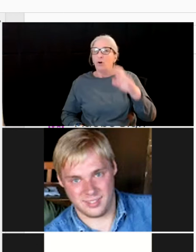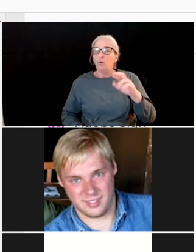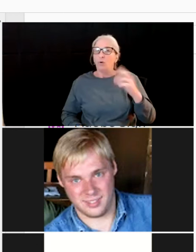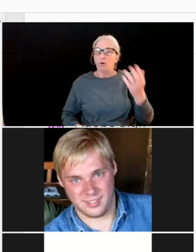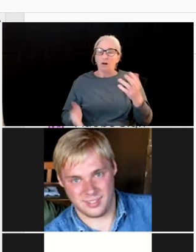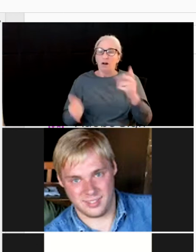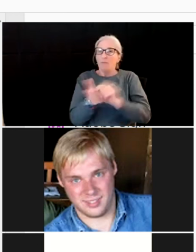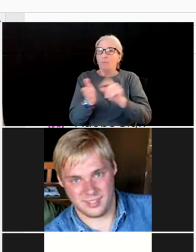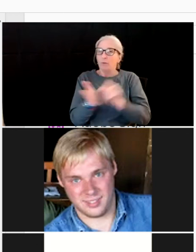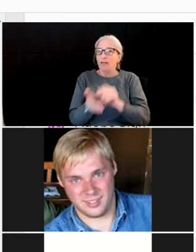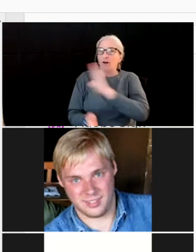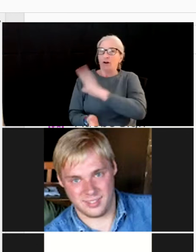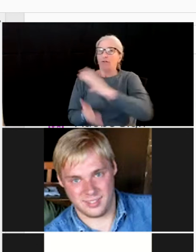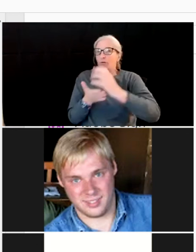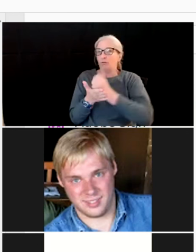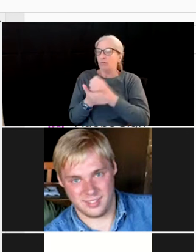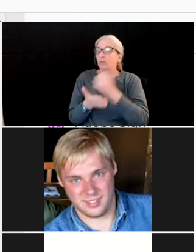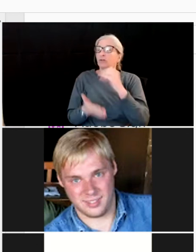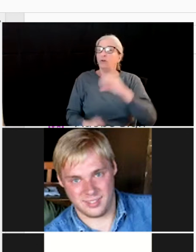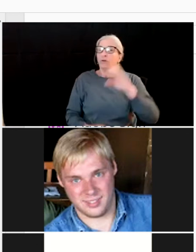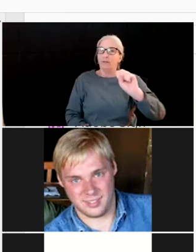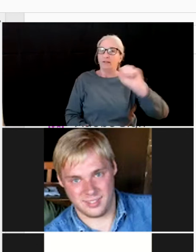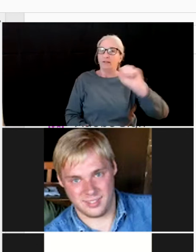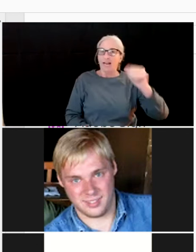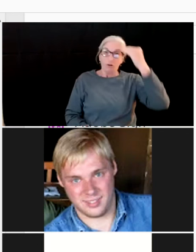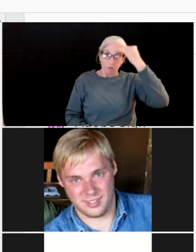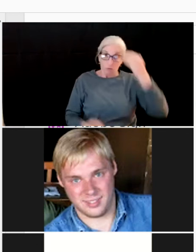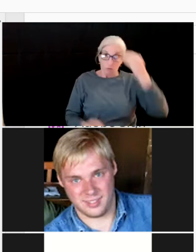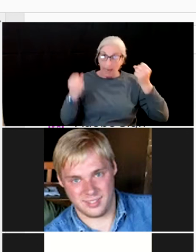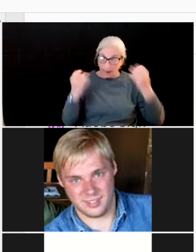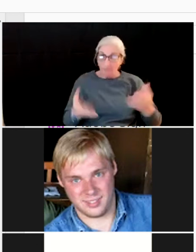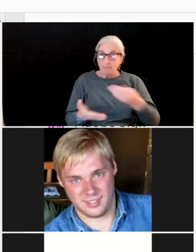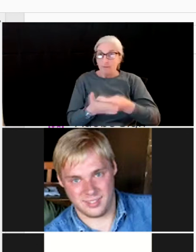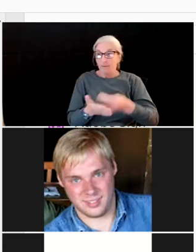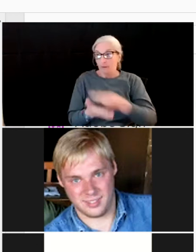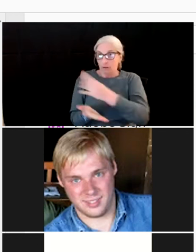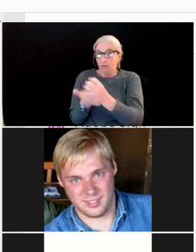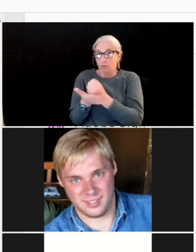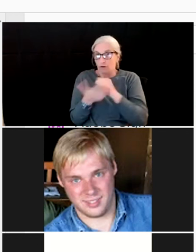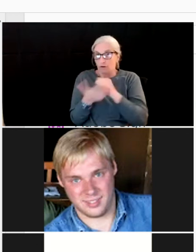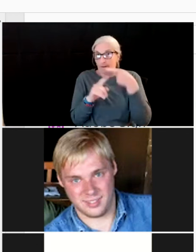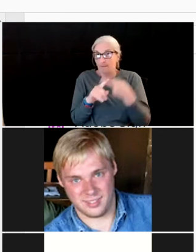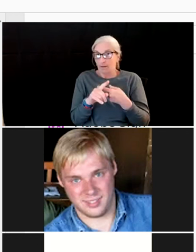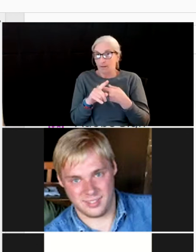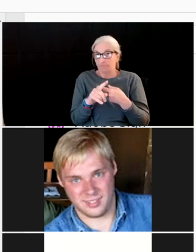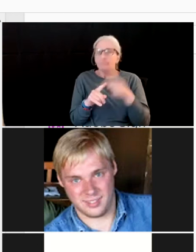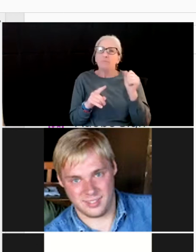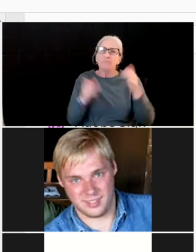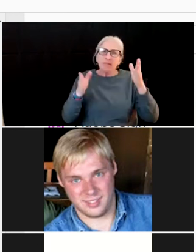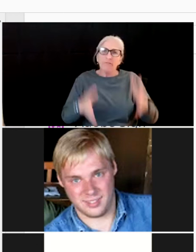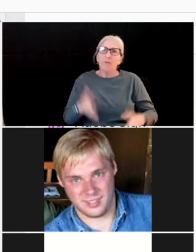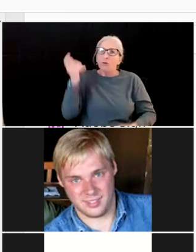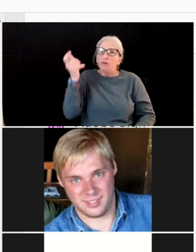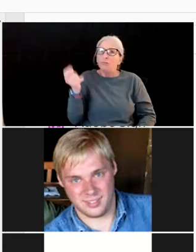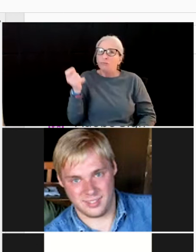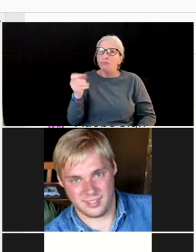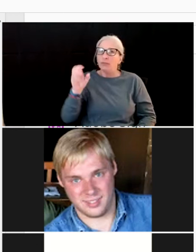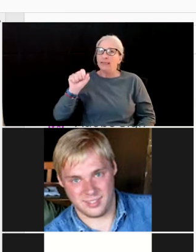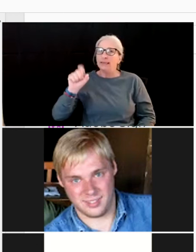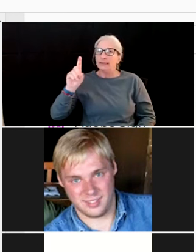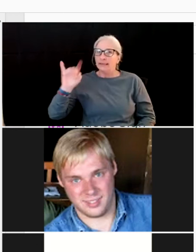client has earned in the month. And when somebody's on SSDI, Social Security is only concerned with